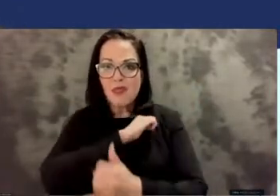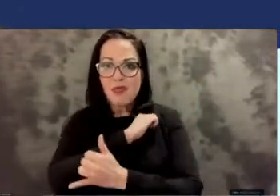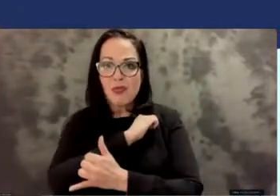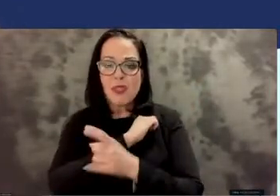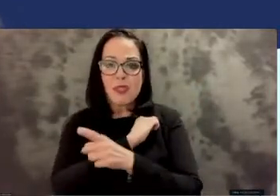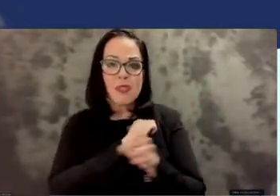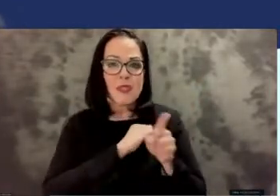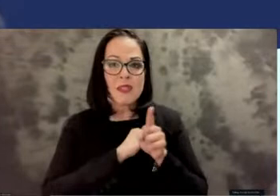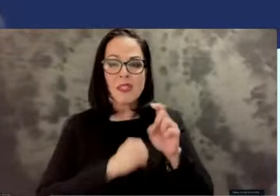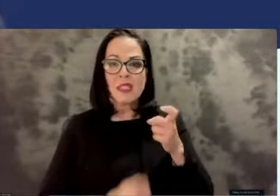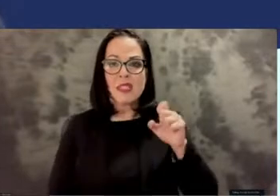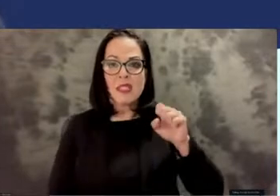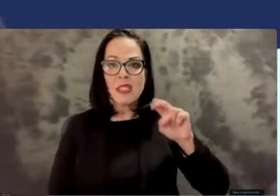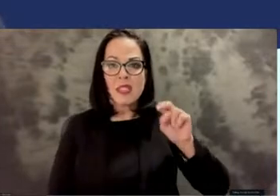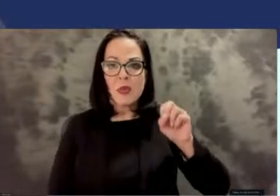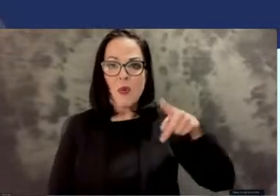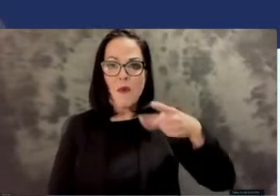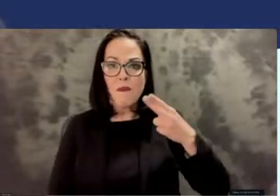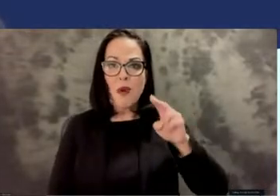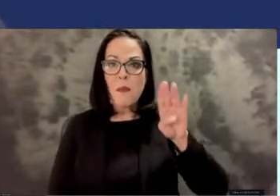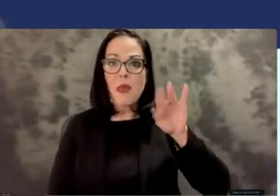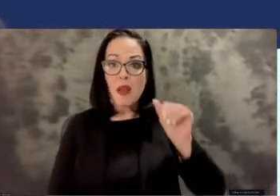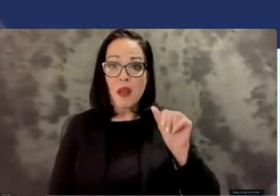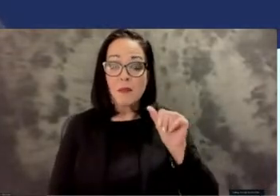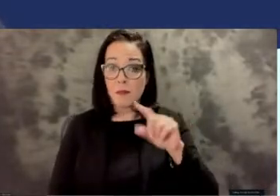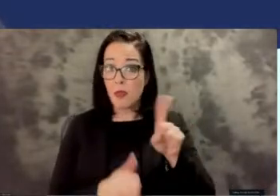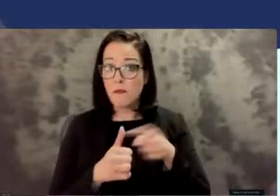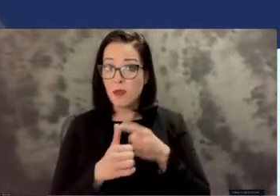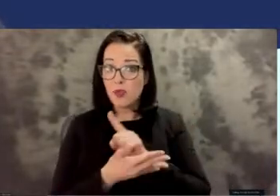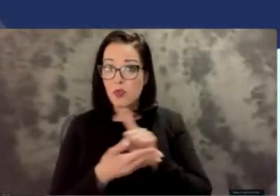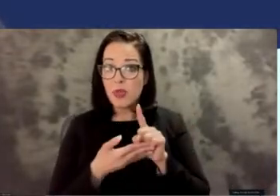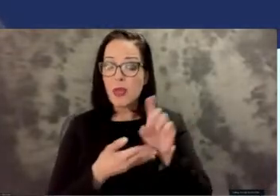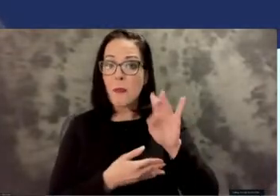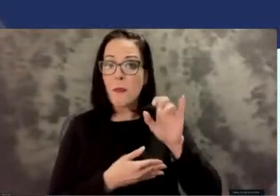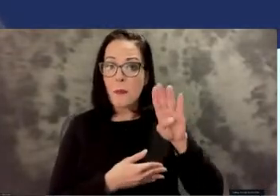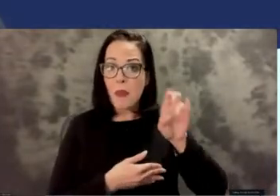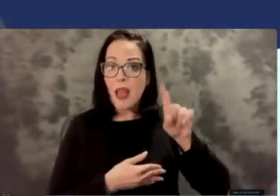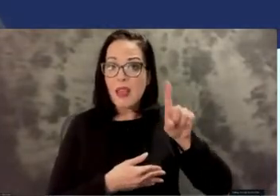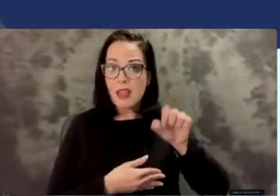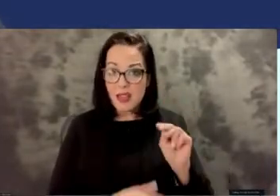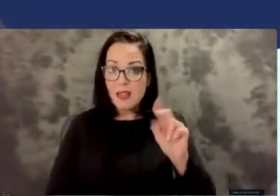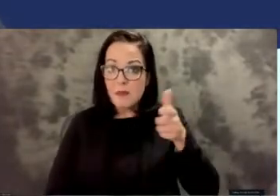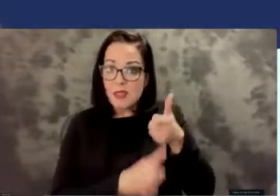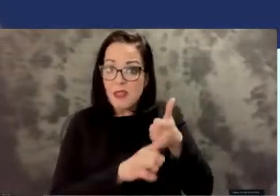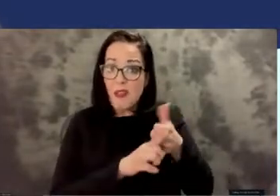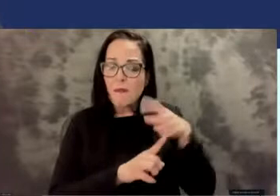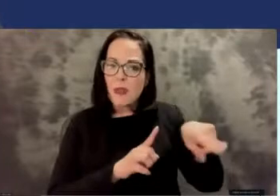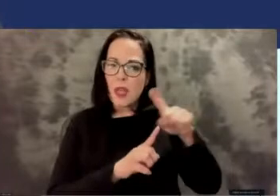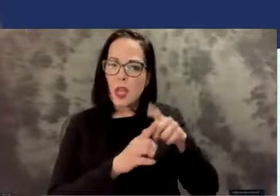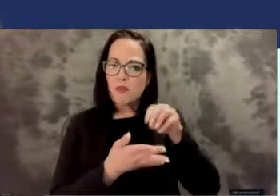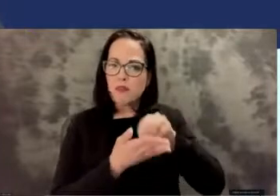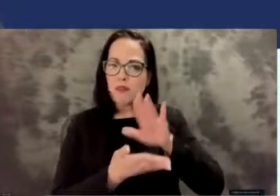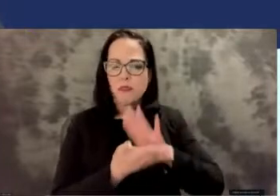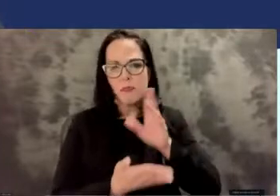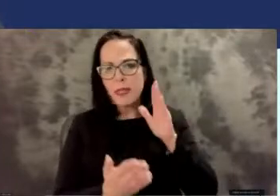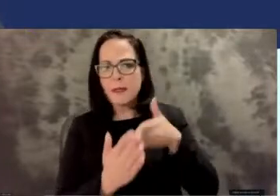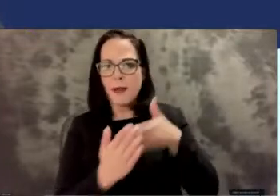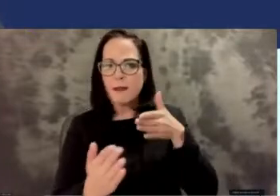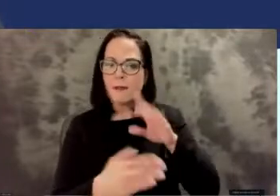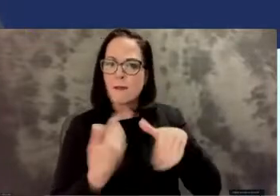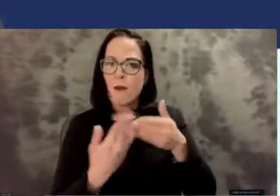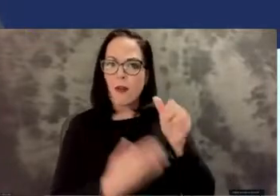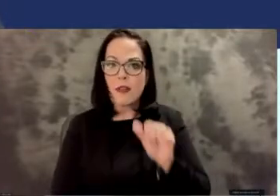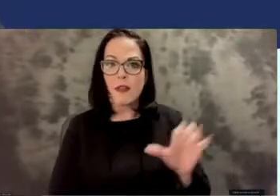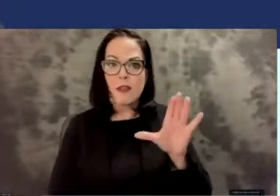In his very first week in office, President Biden issued a memorandum condemning racism, xenophobia, and intolerance against Asian Americans and Pacific